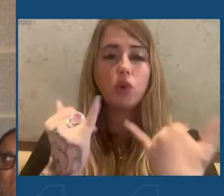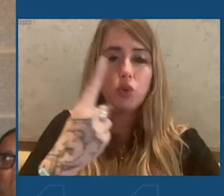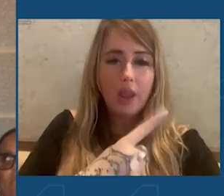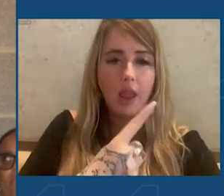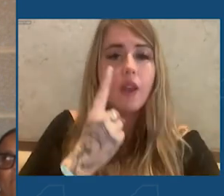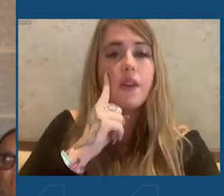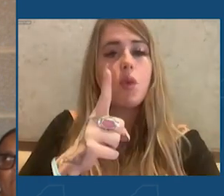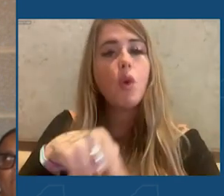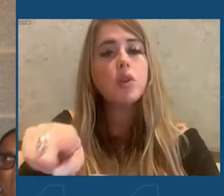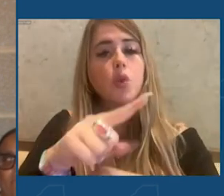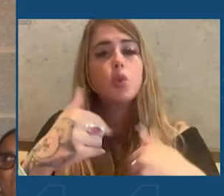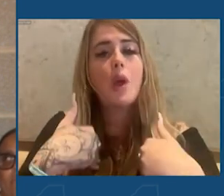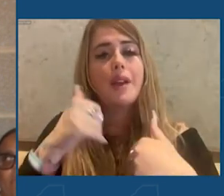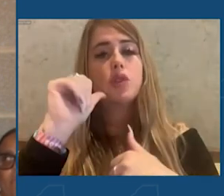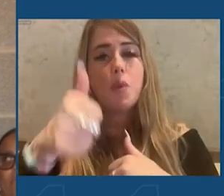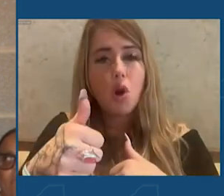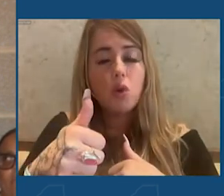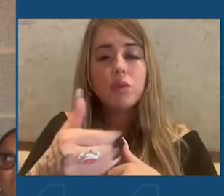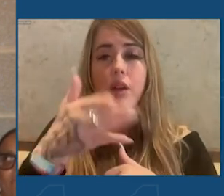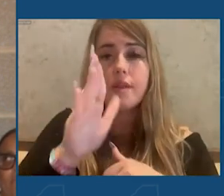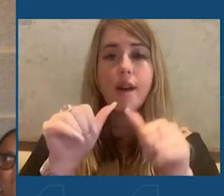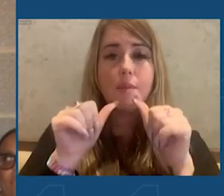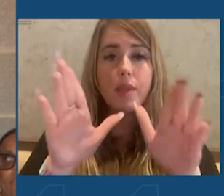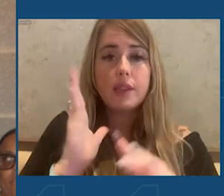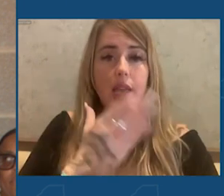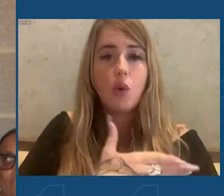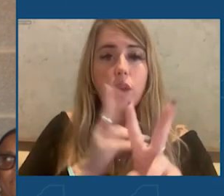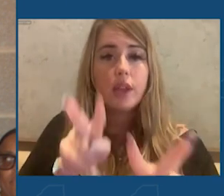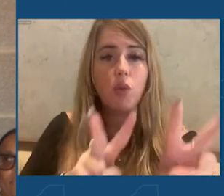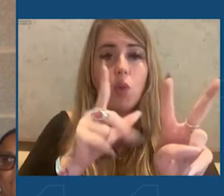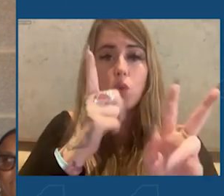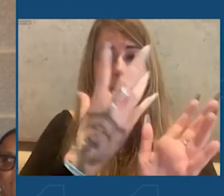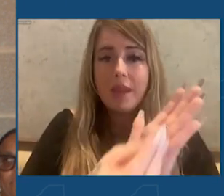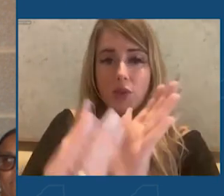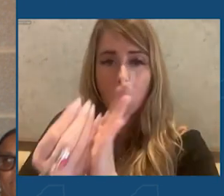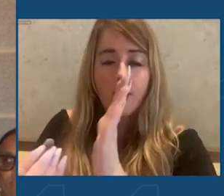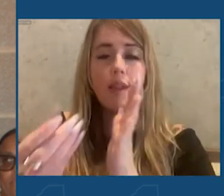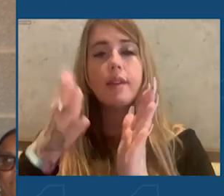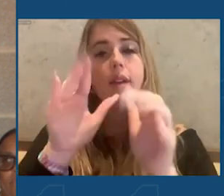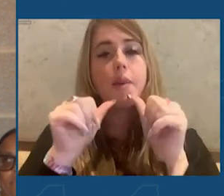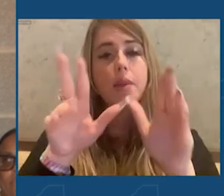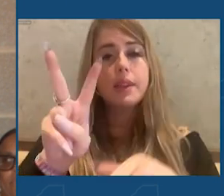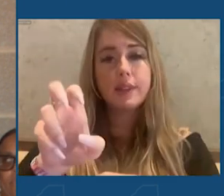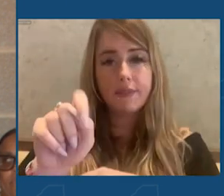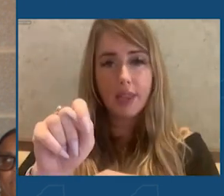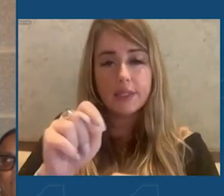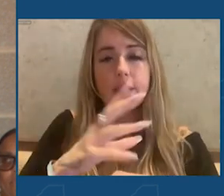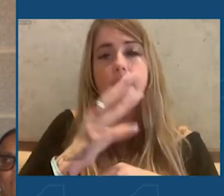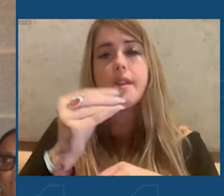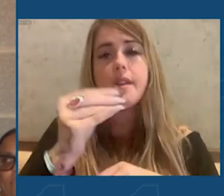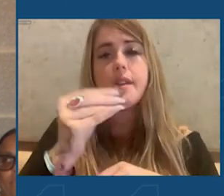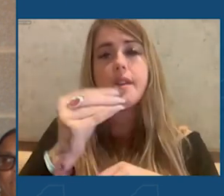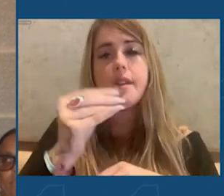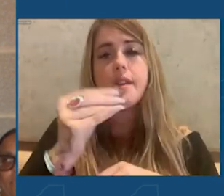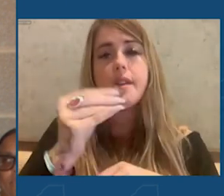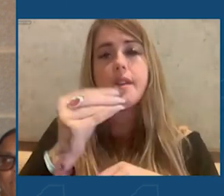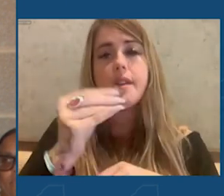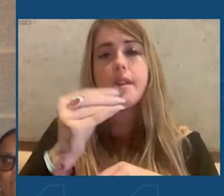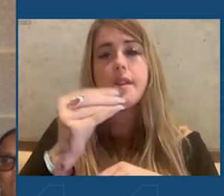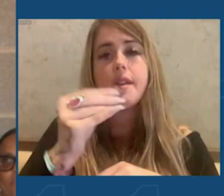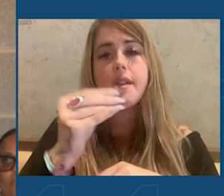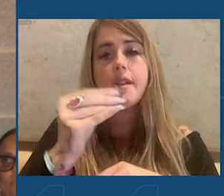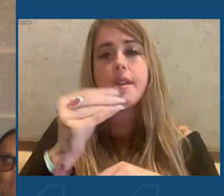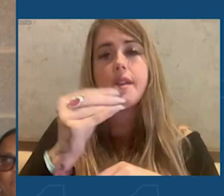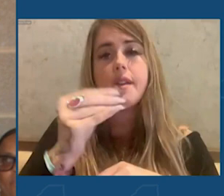May God bless our fallen heroes and their families. May God bless our veterans. May God bless our active duty military and